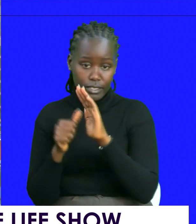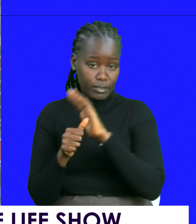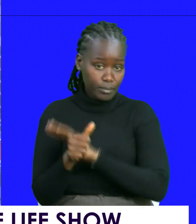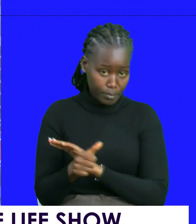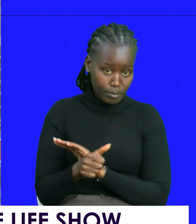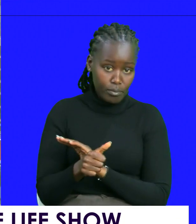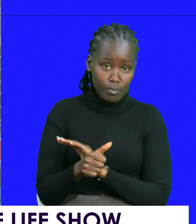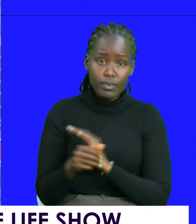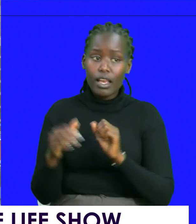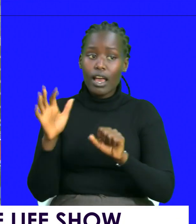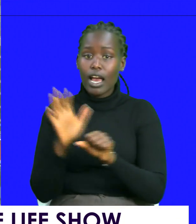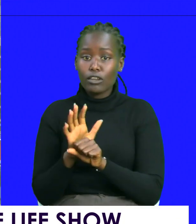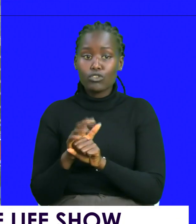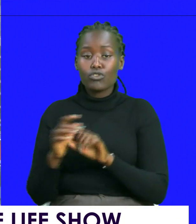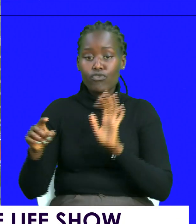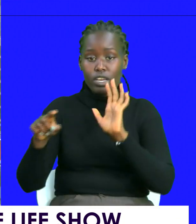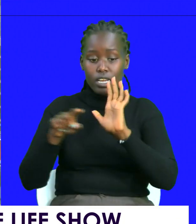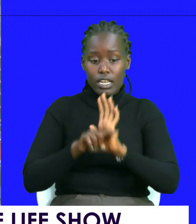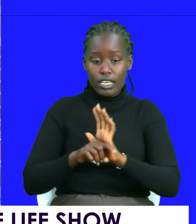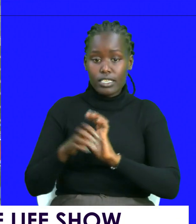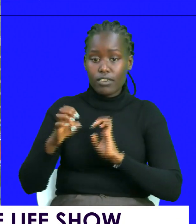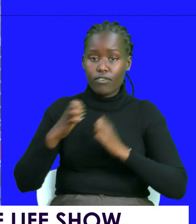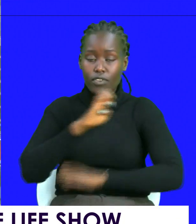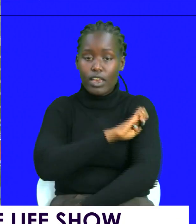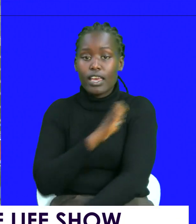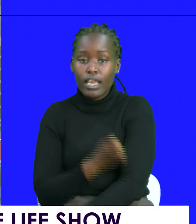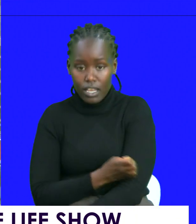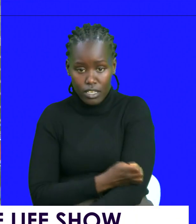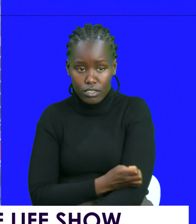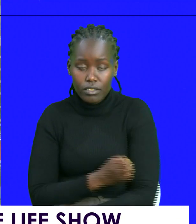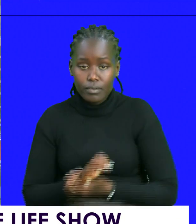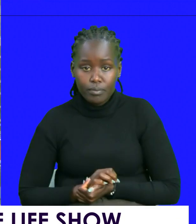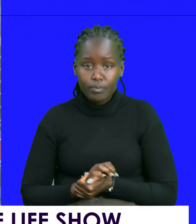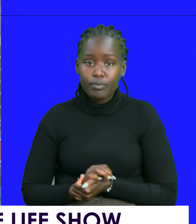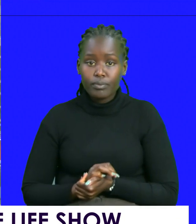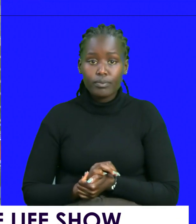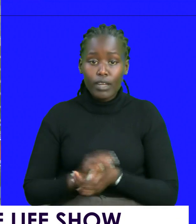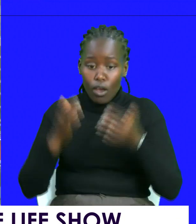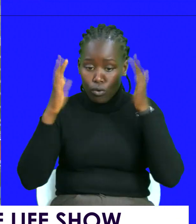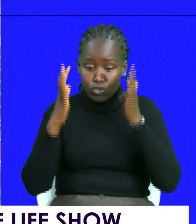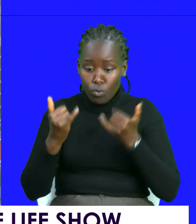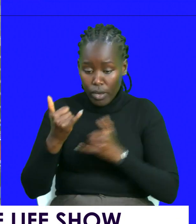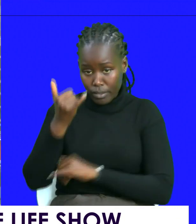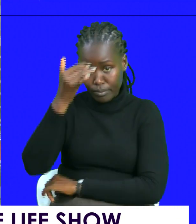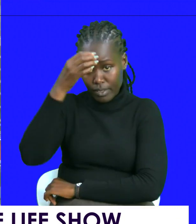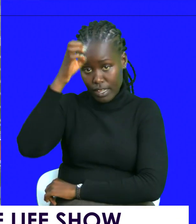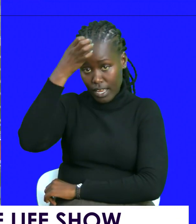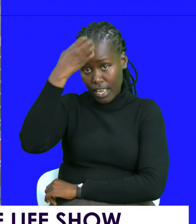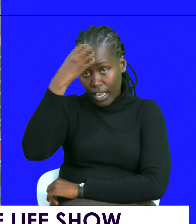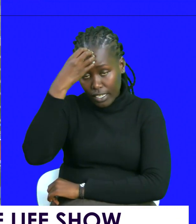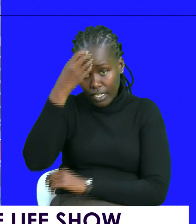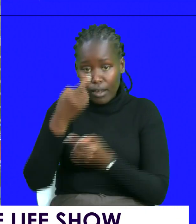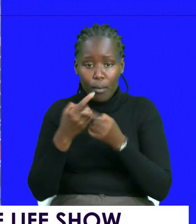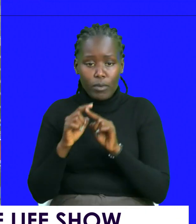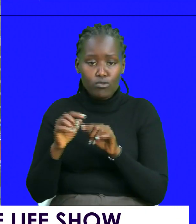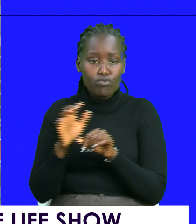negative energy. People are angry and you do not realize why they are angry, because there is a lot that is under the carpet. But